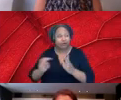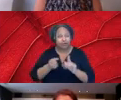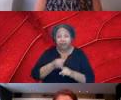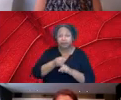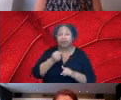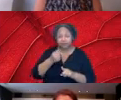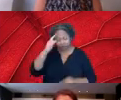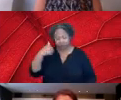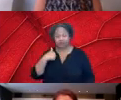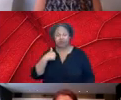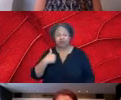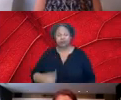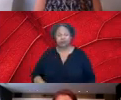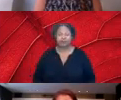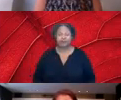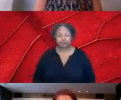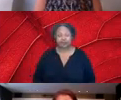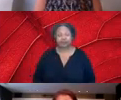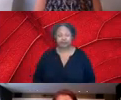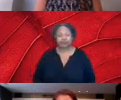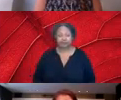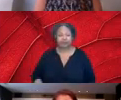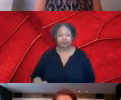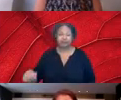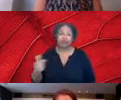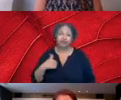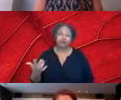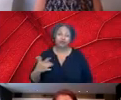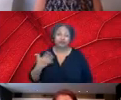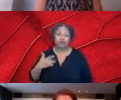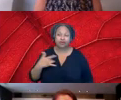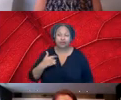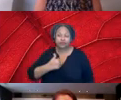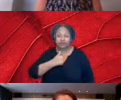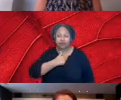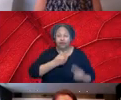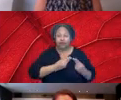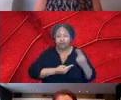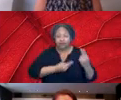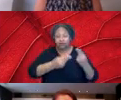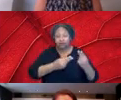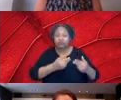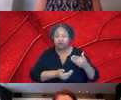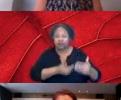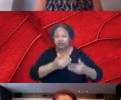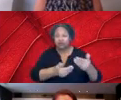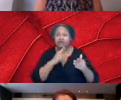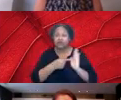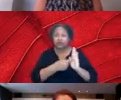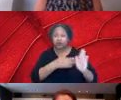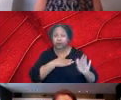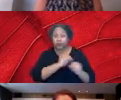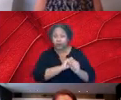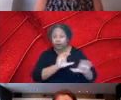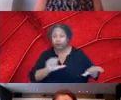after, because the thing I would say is the self-nomination process, it was just presenting the work that I've done